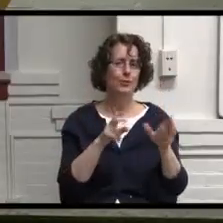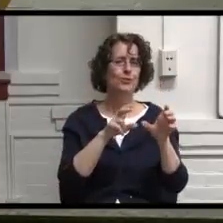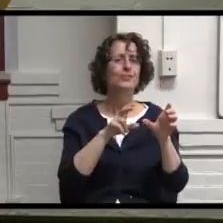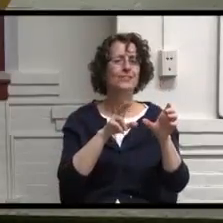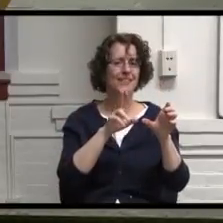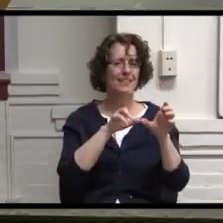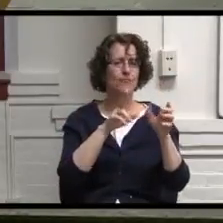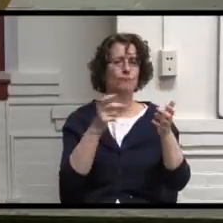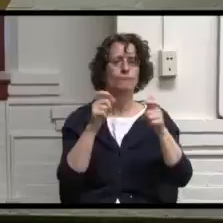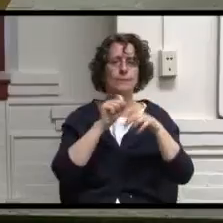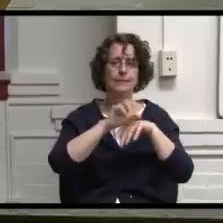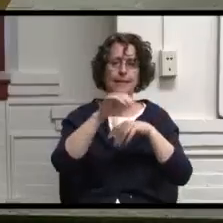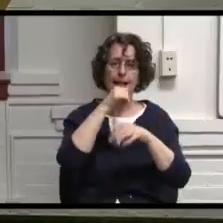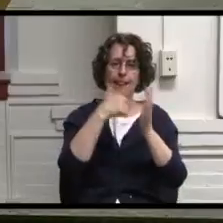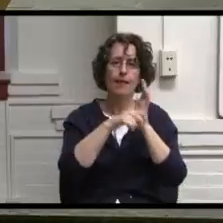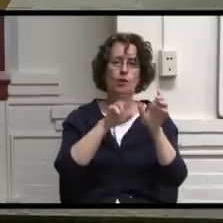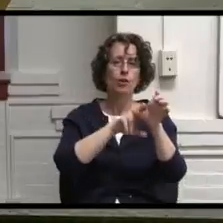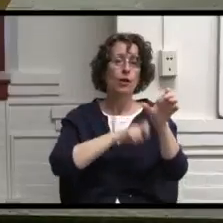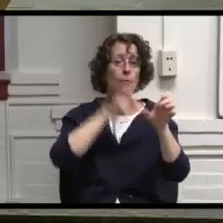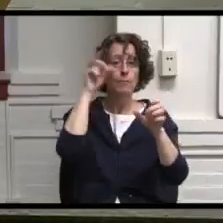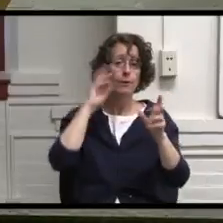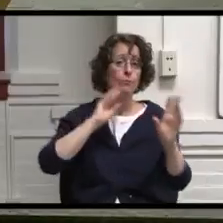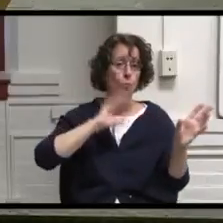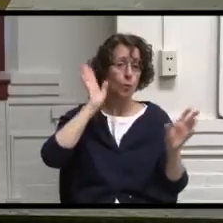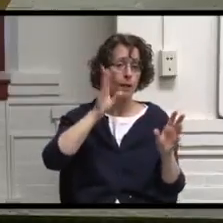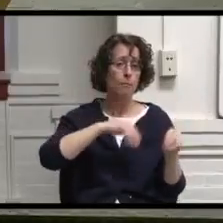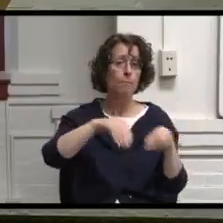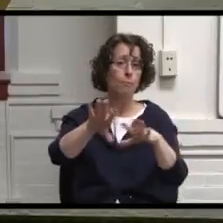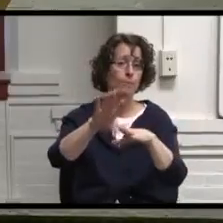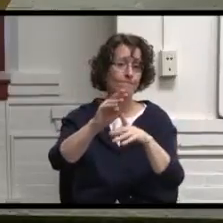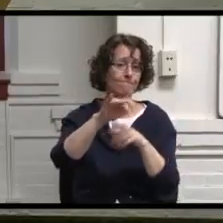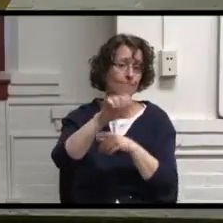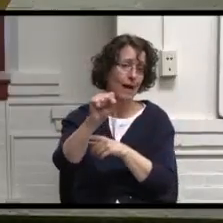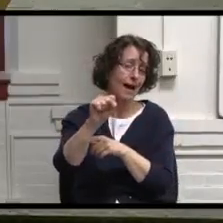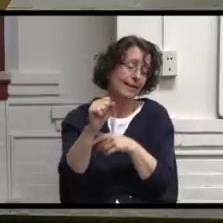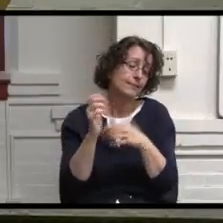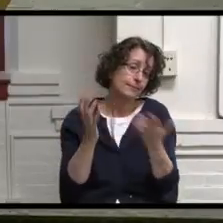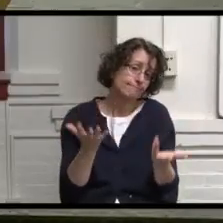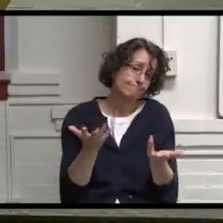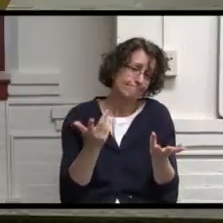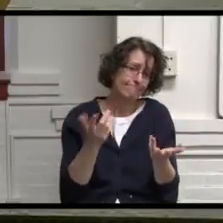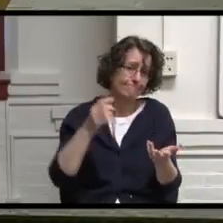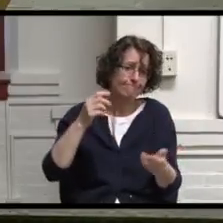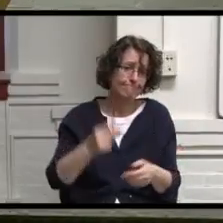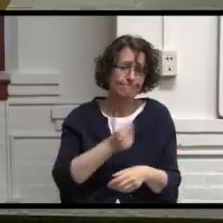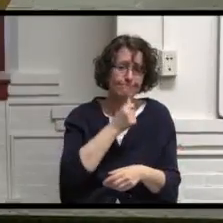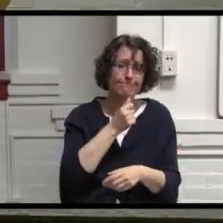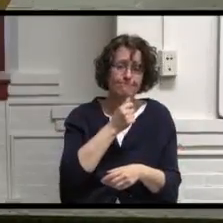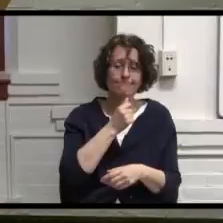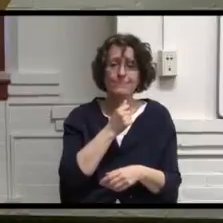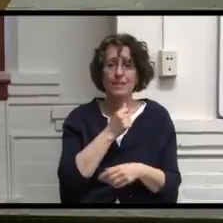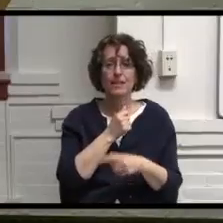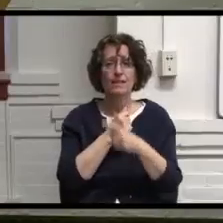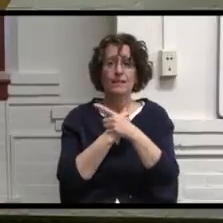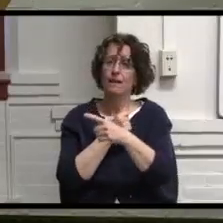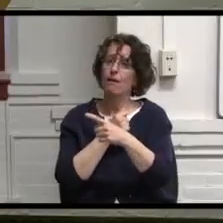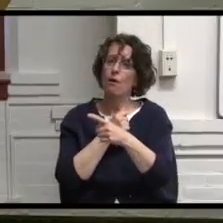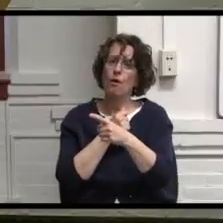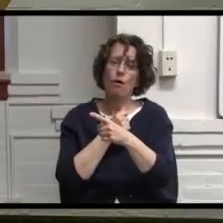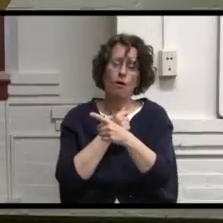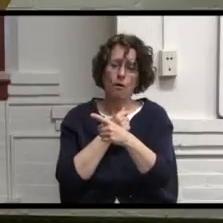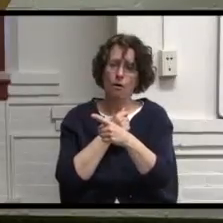of our members is moving to Massachusetts, Right. so, which was too bad, because I believe she was one of those that